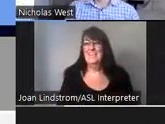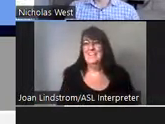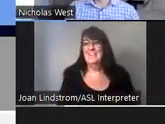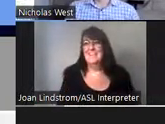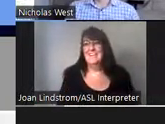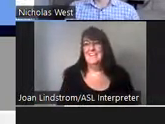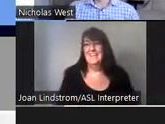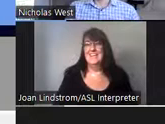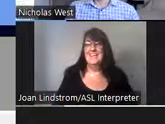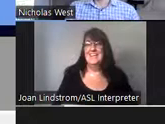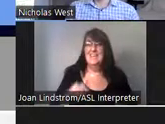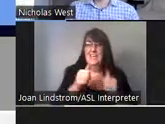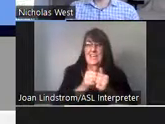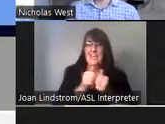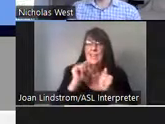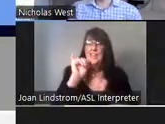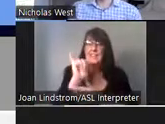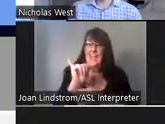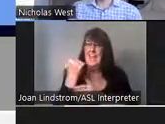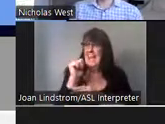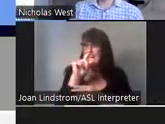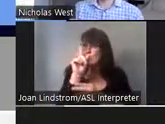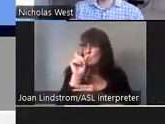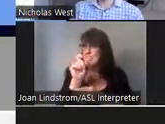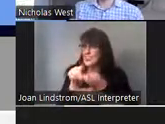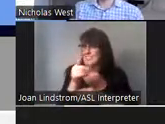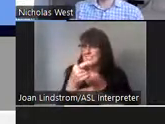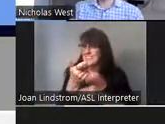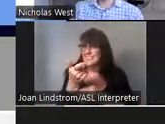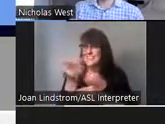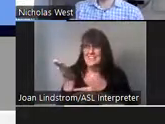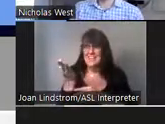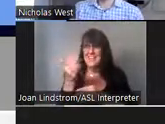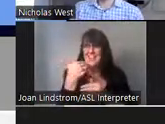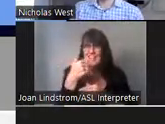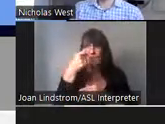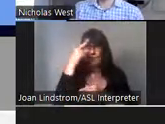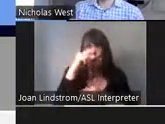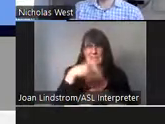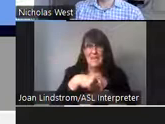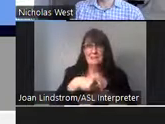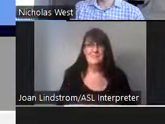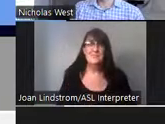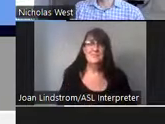So with that, I'm happy to take any questions. And thank you all for your time.